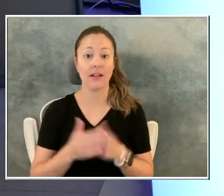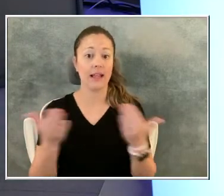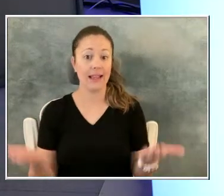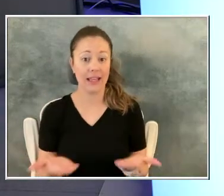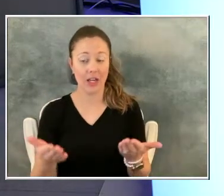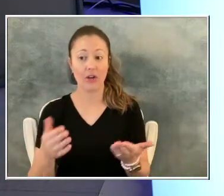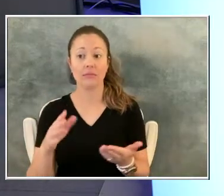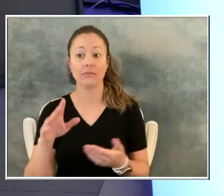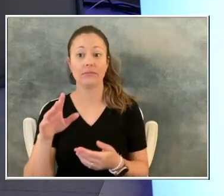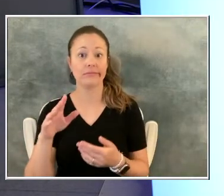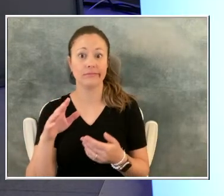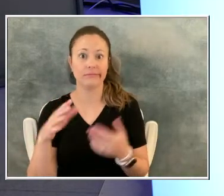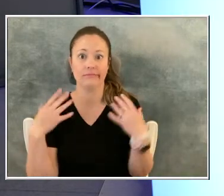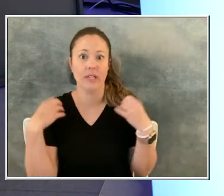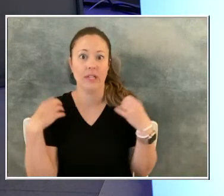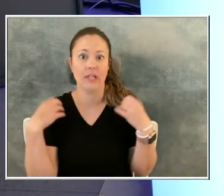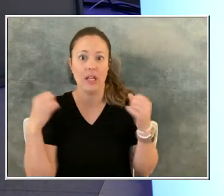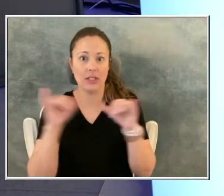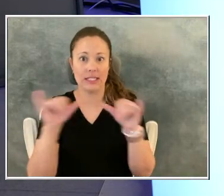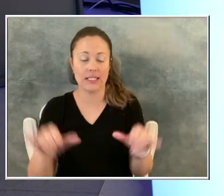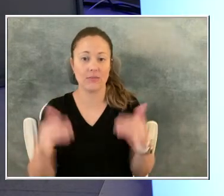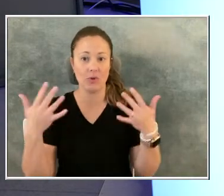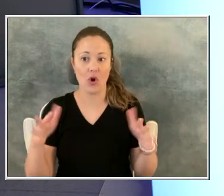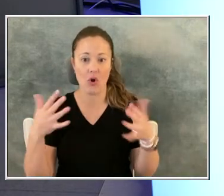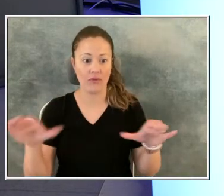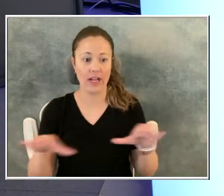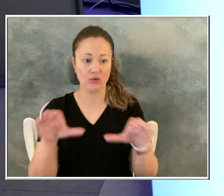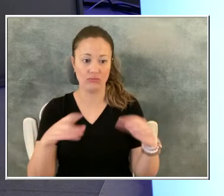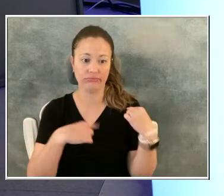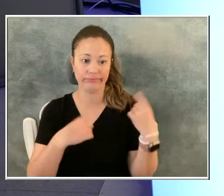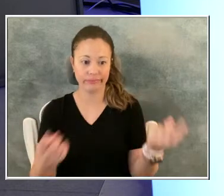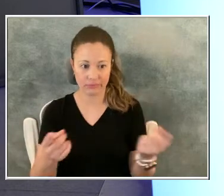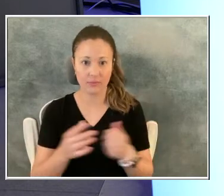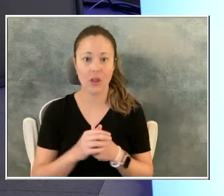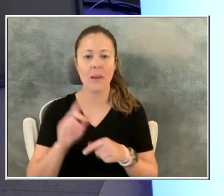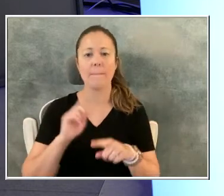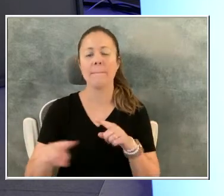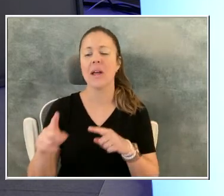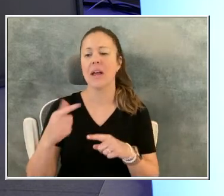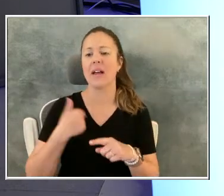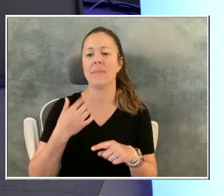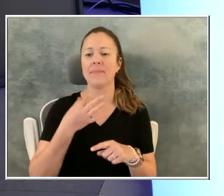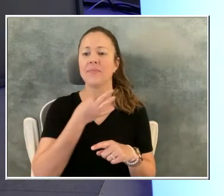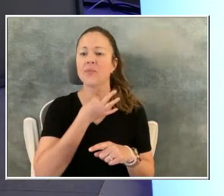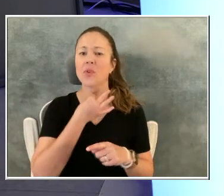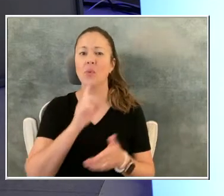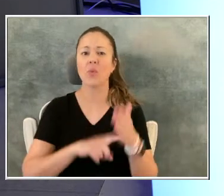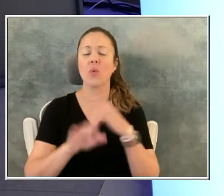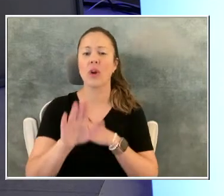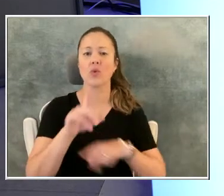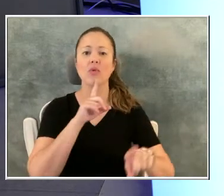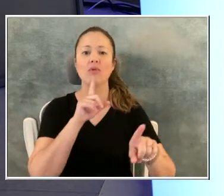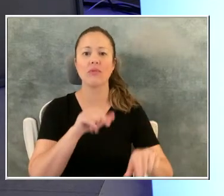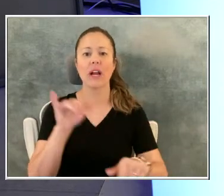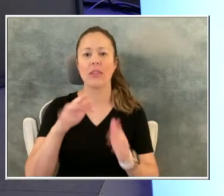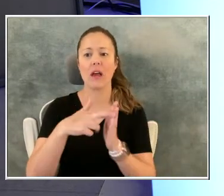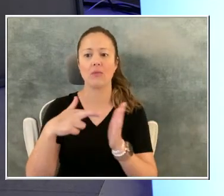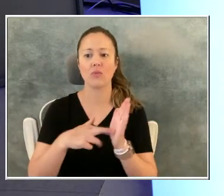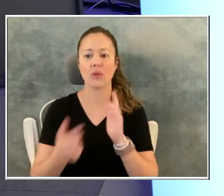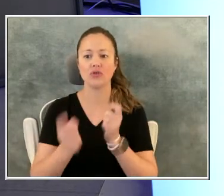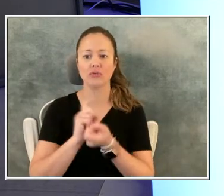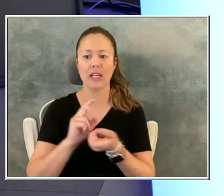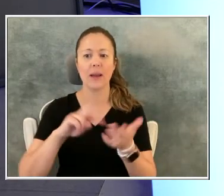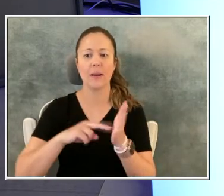we've already been doing that. That's been our standard. But Dr. Winblad, what's your reaction to that rule change? What does this mean when